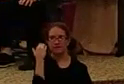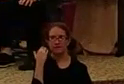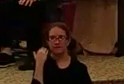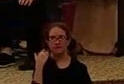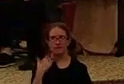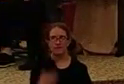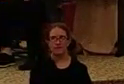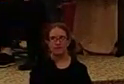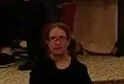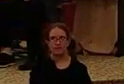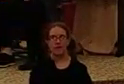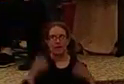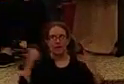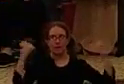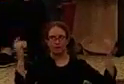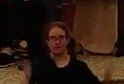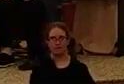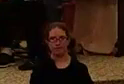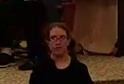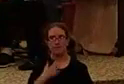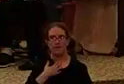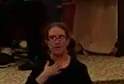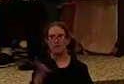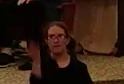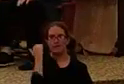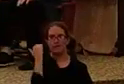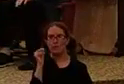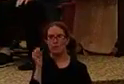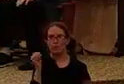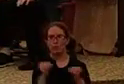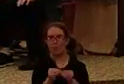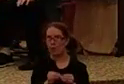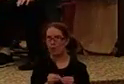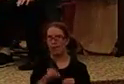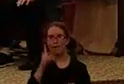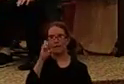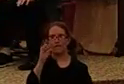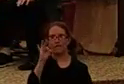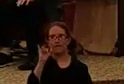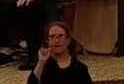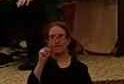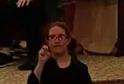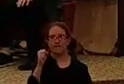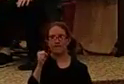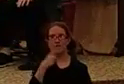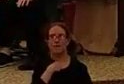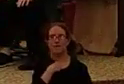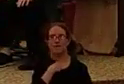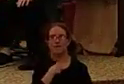Whew. Hallelujah. My past no longer defines me.